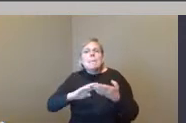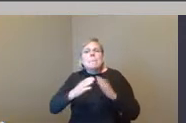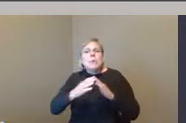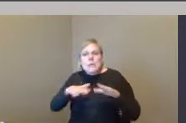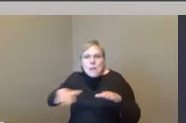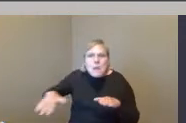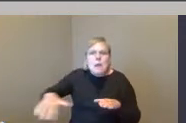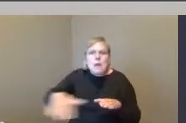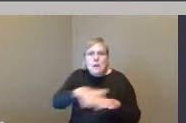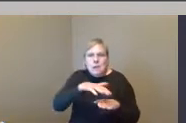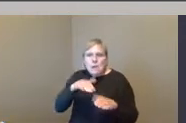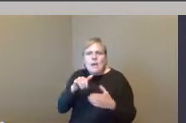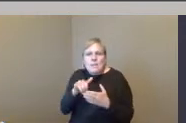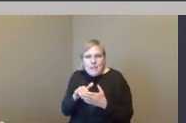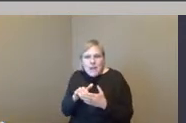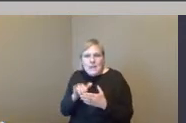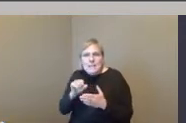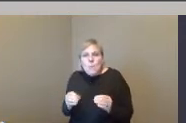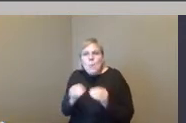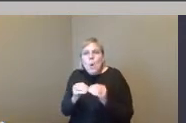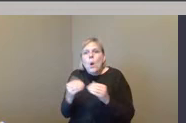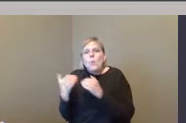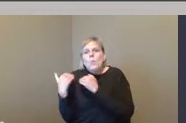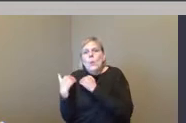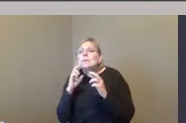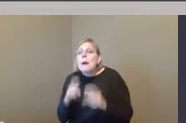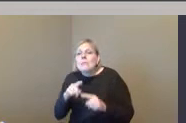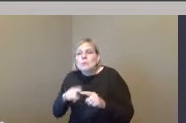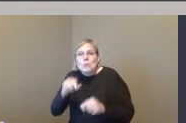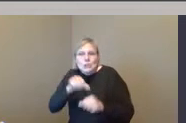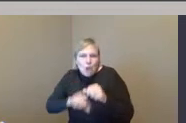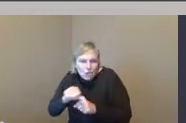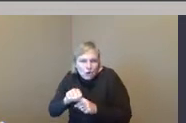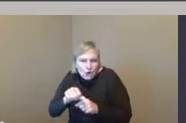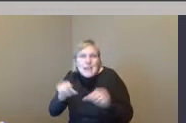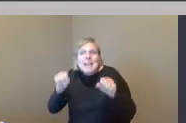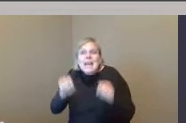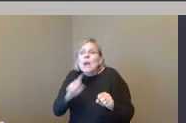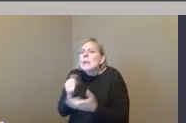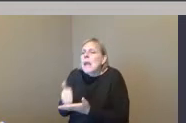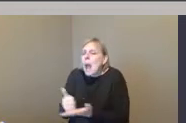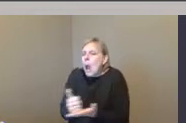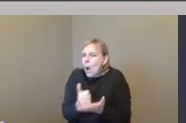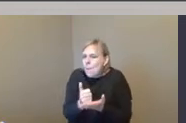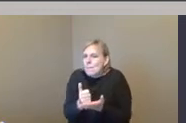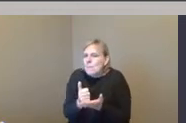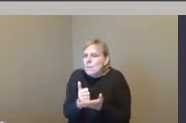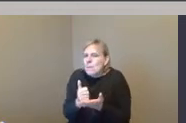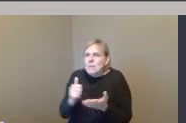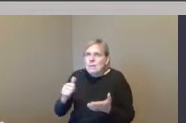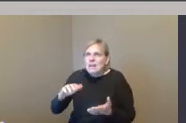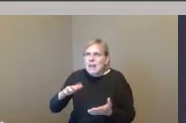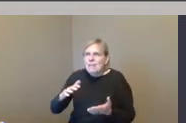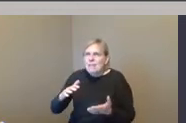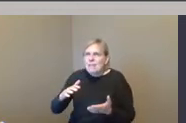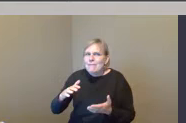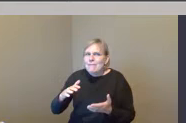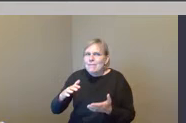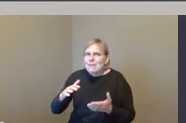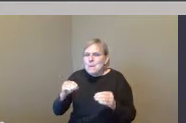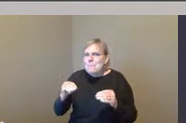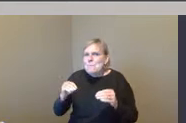community that is more responsive to each other can really help kind of move the